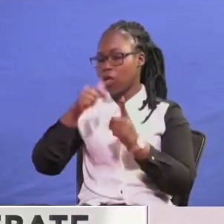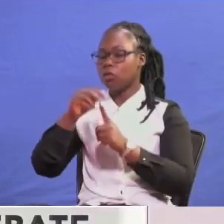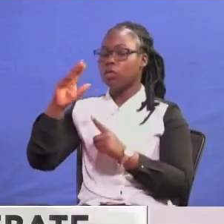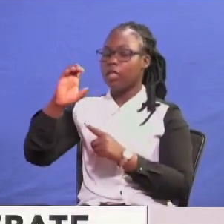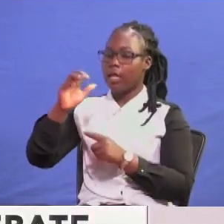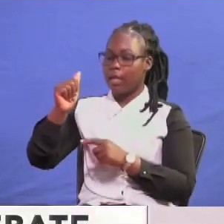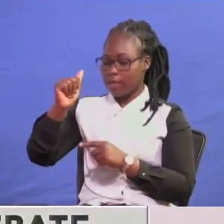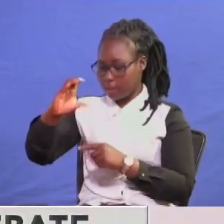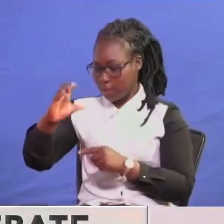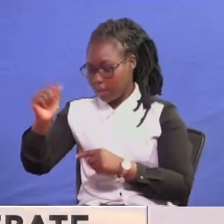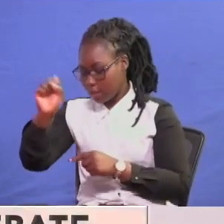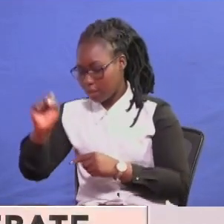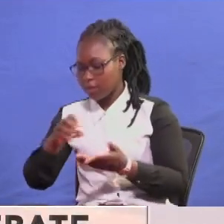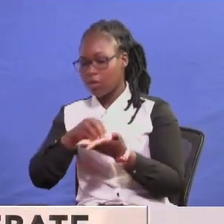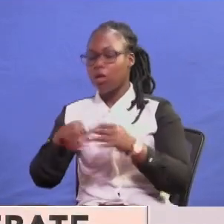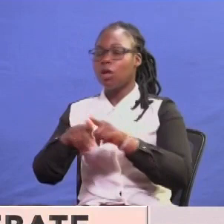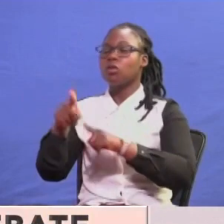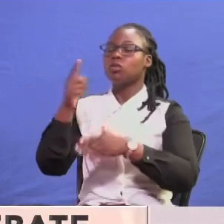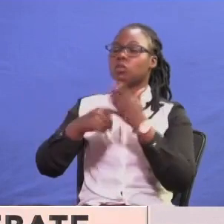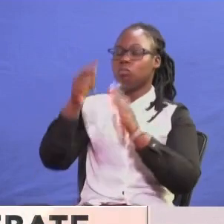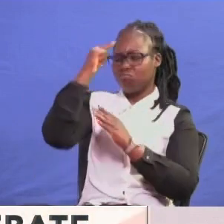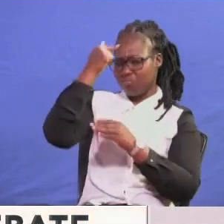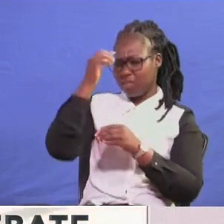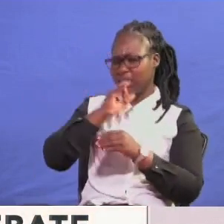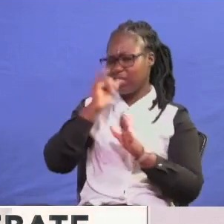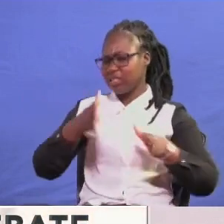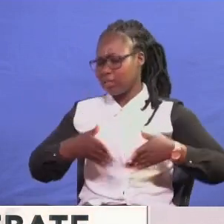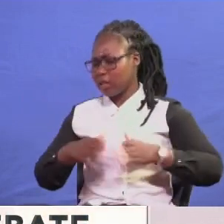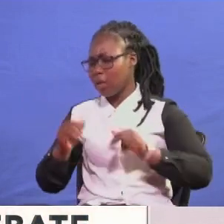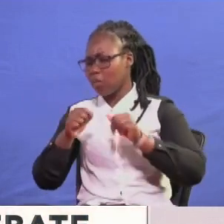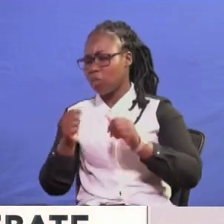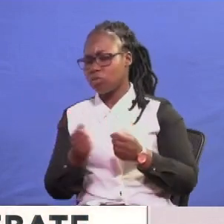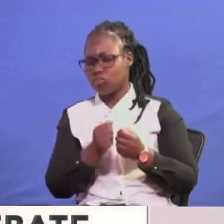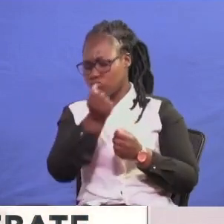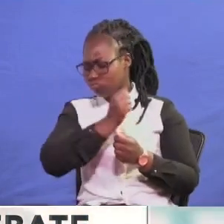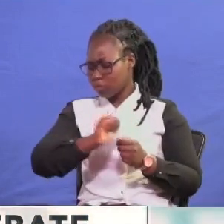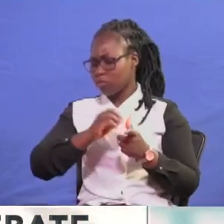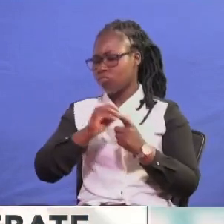positions, and what you think. Is it a priority? Should we abandon it, or what?